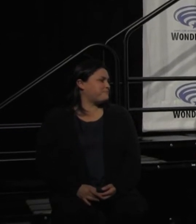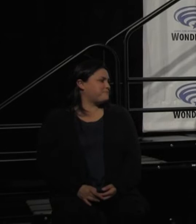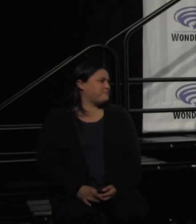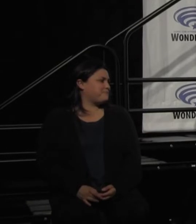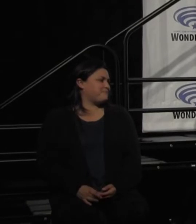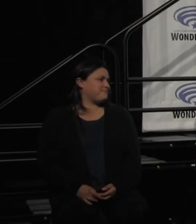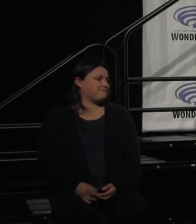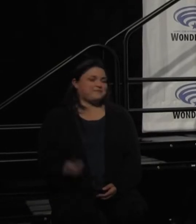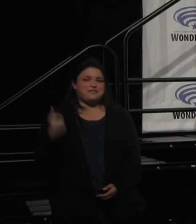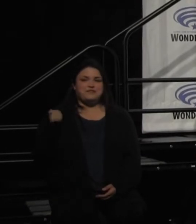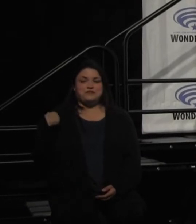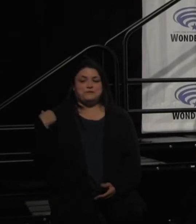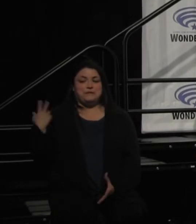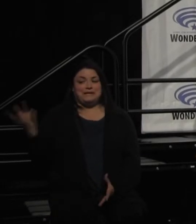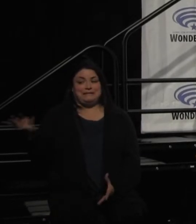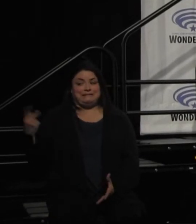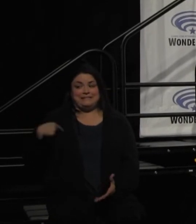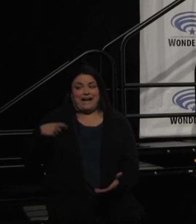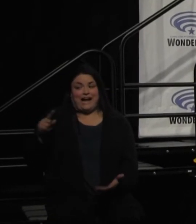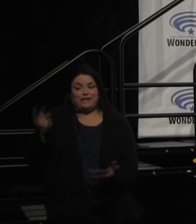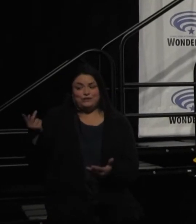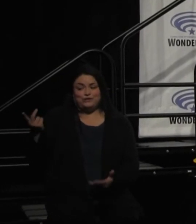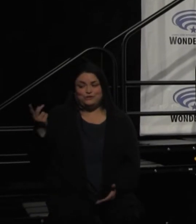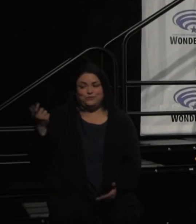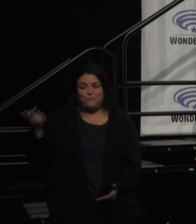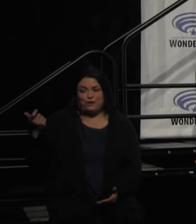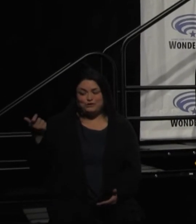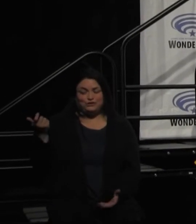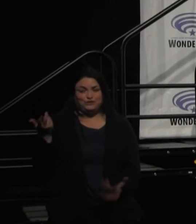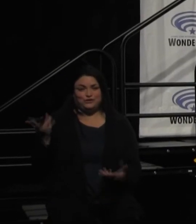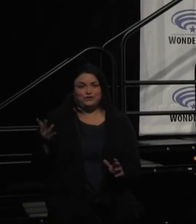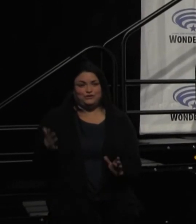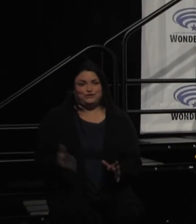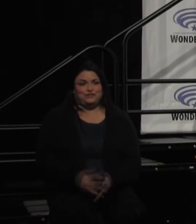Awesome. They had a twosome. I just watched.